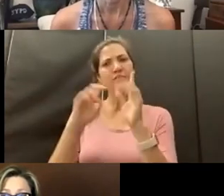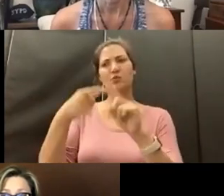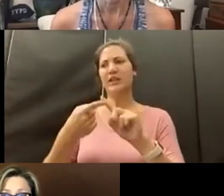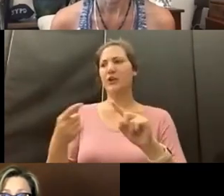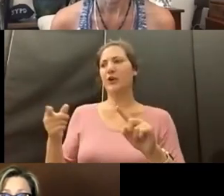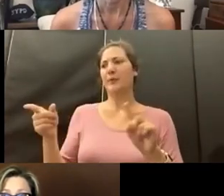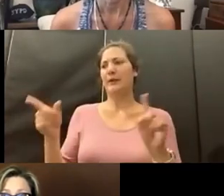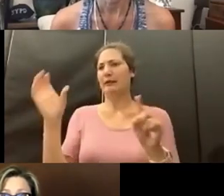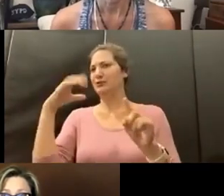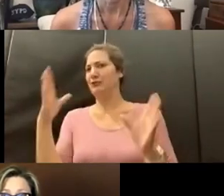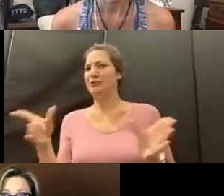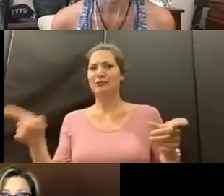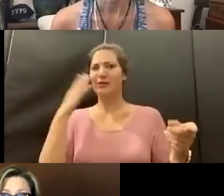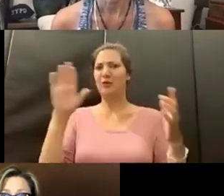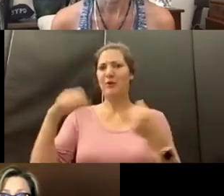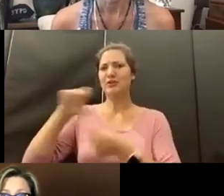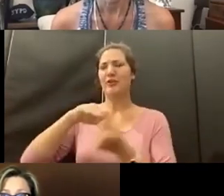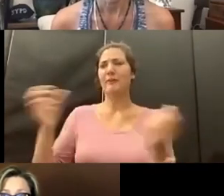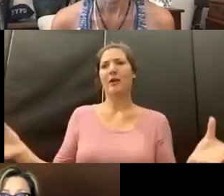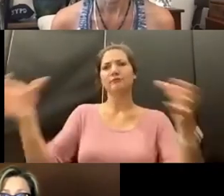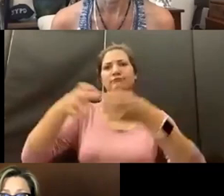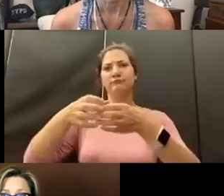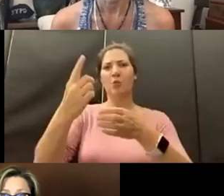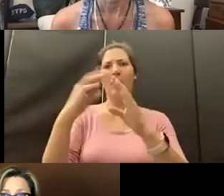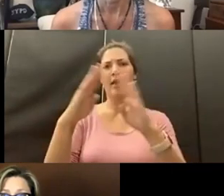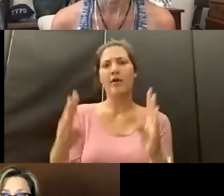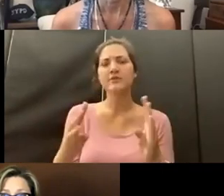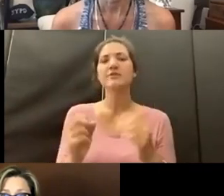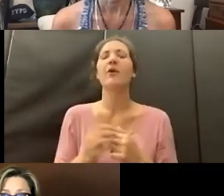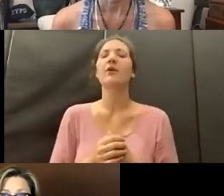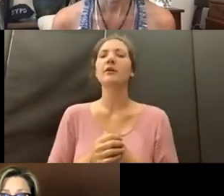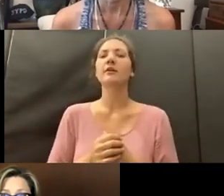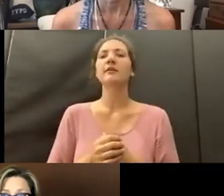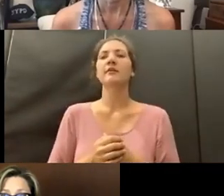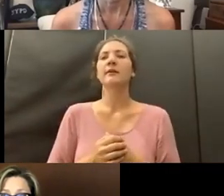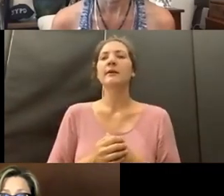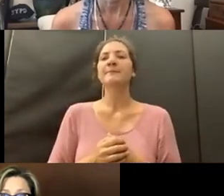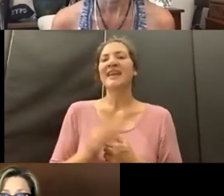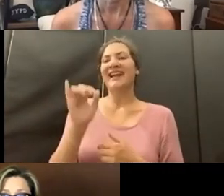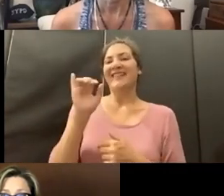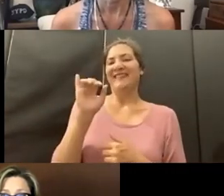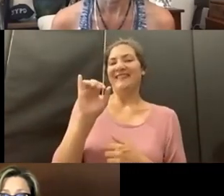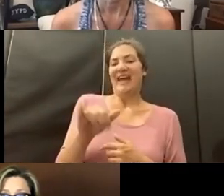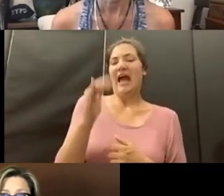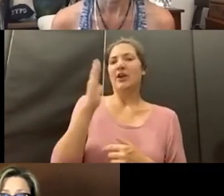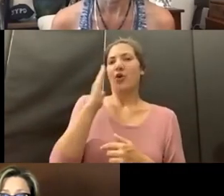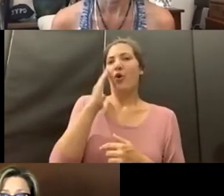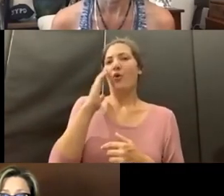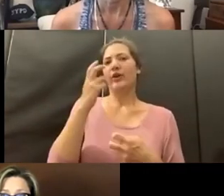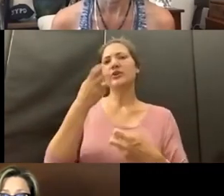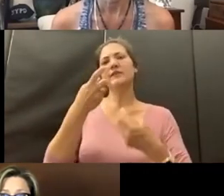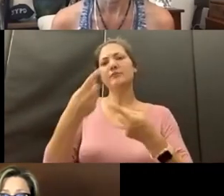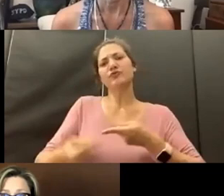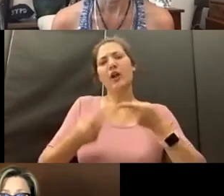are good programs there. And that is all part of what the goals of that master plan